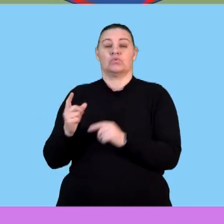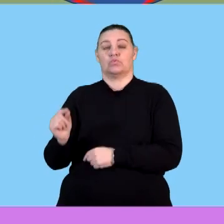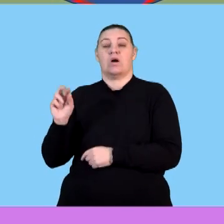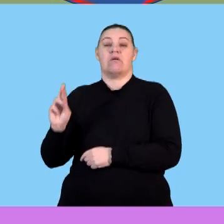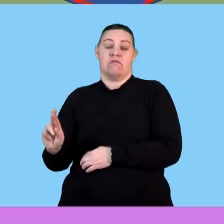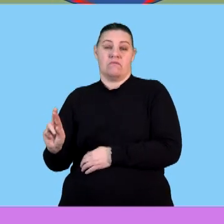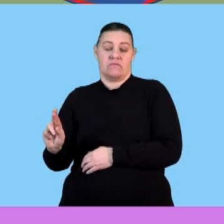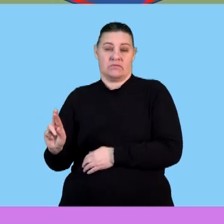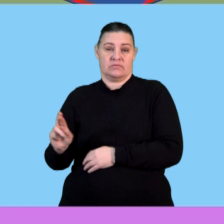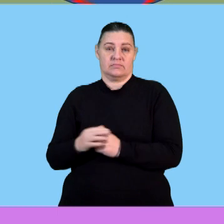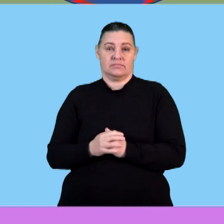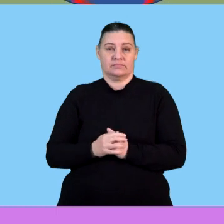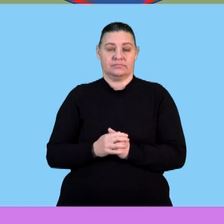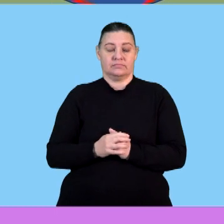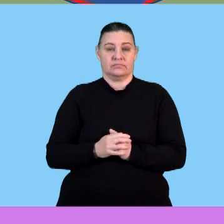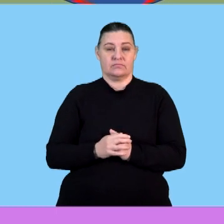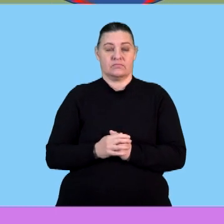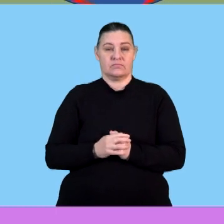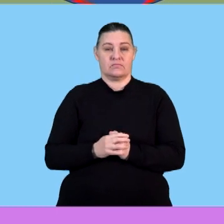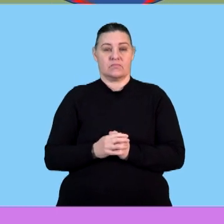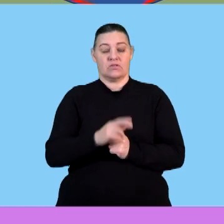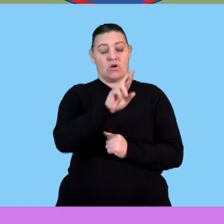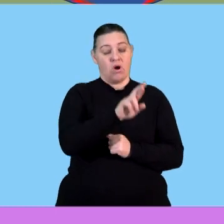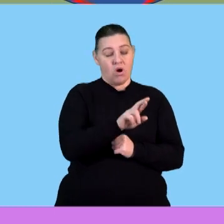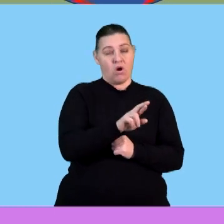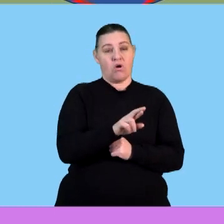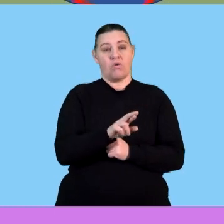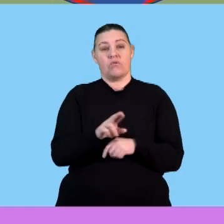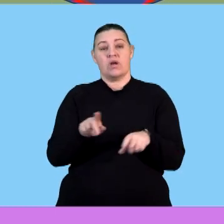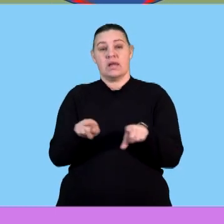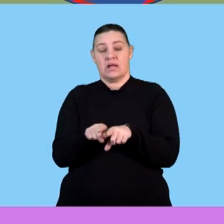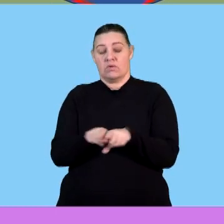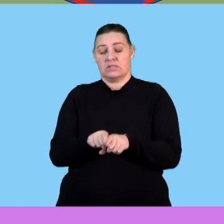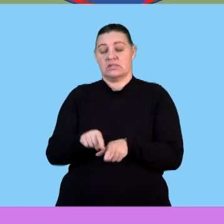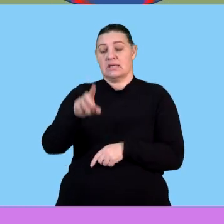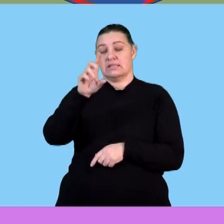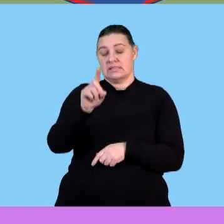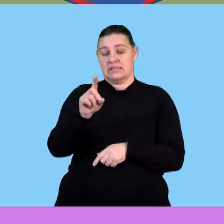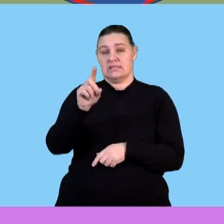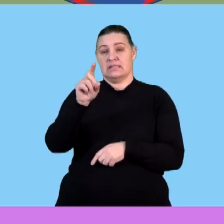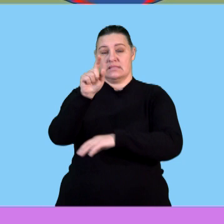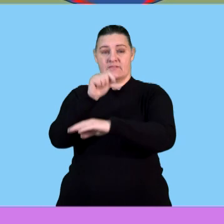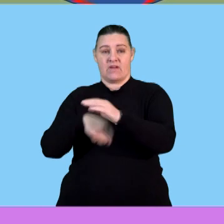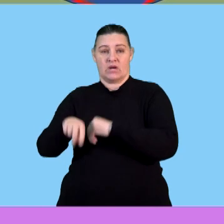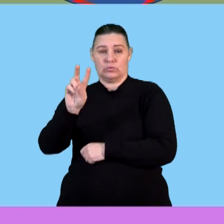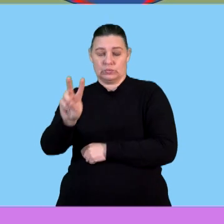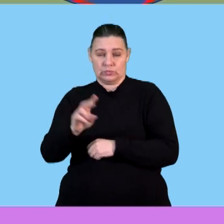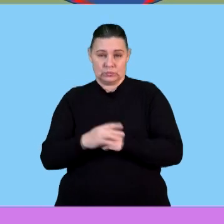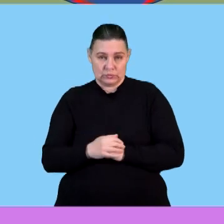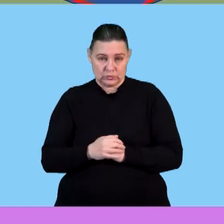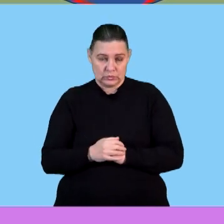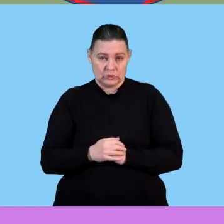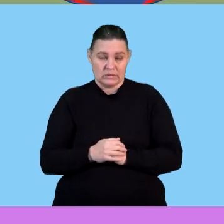to radius. So radius is the diameter divided by 2.